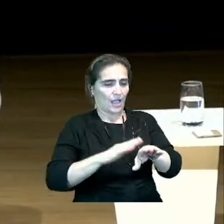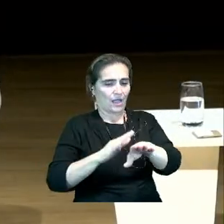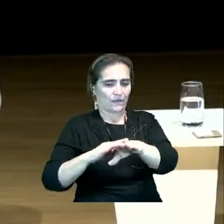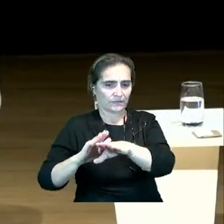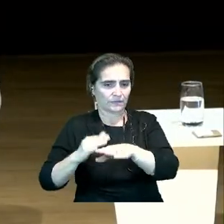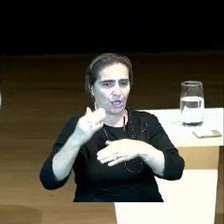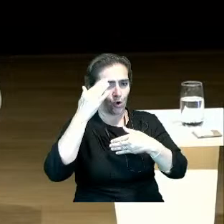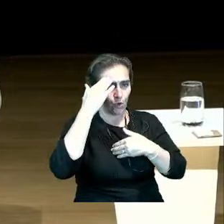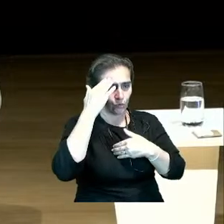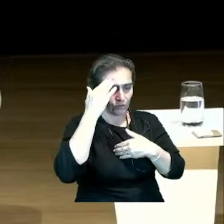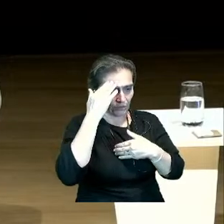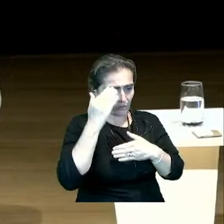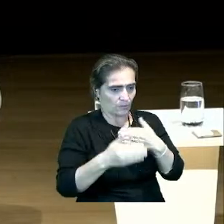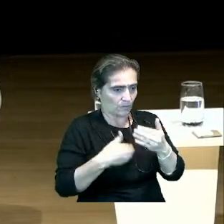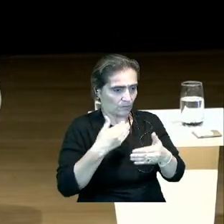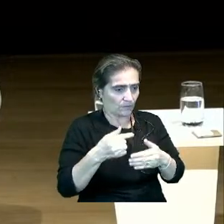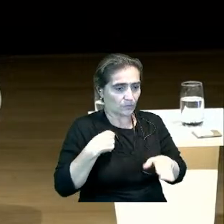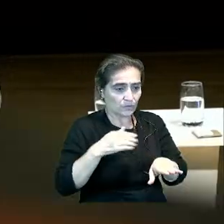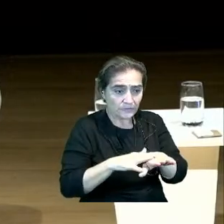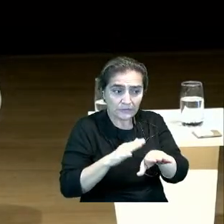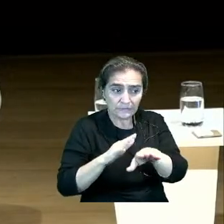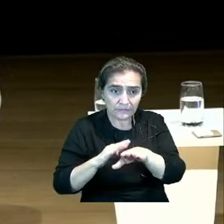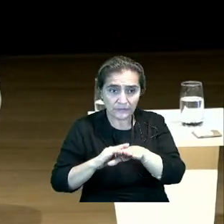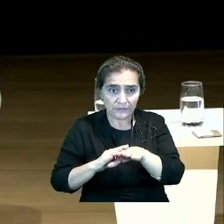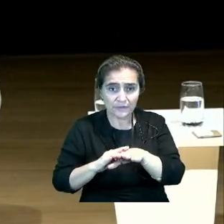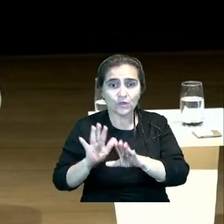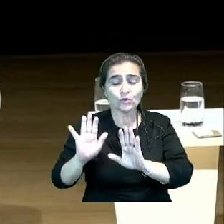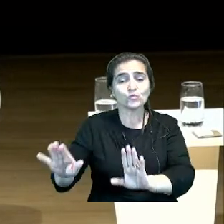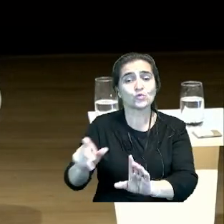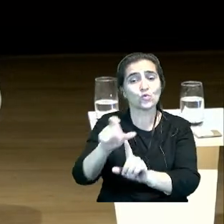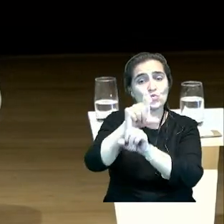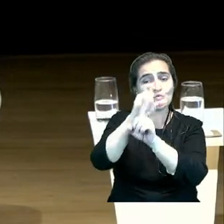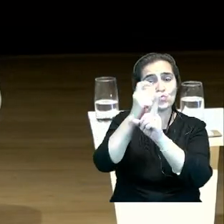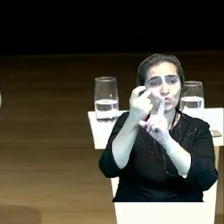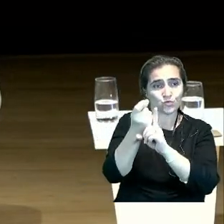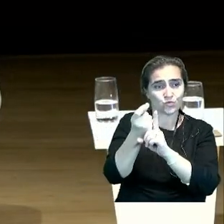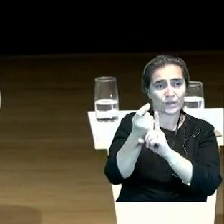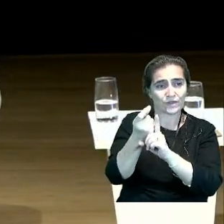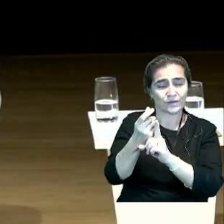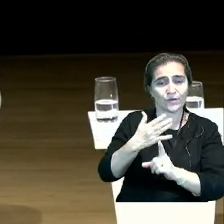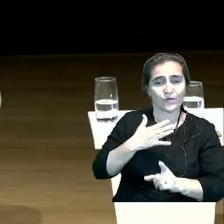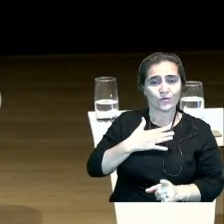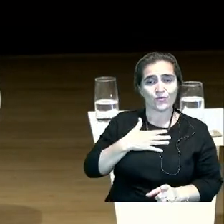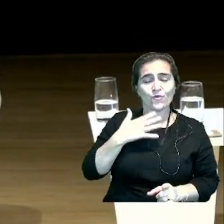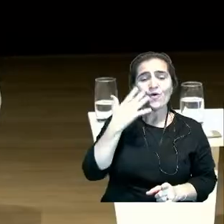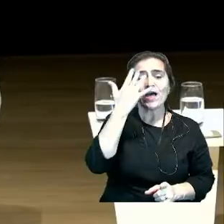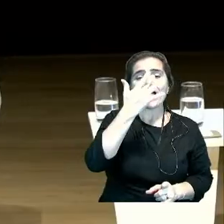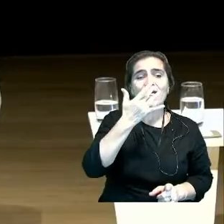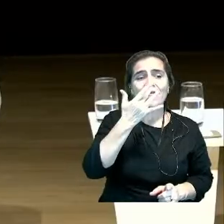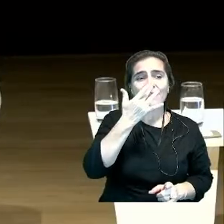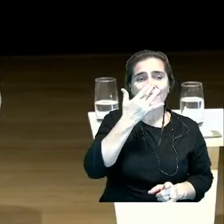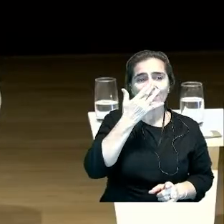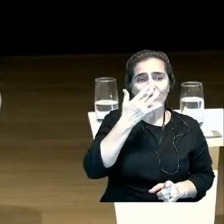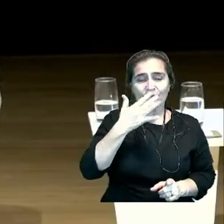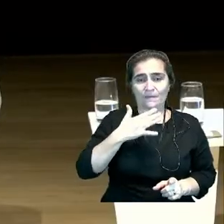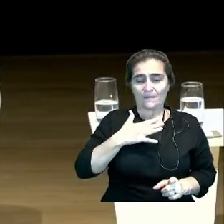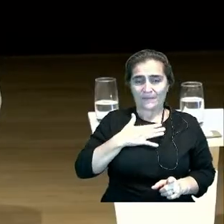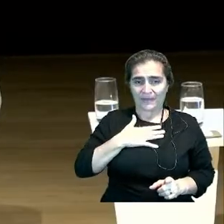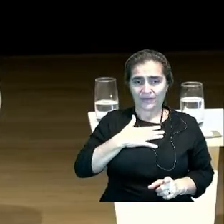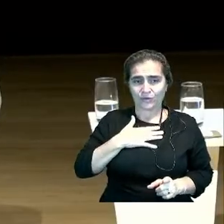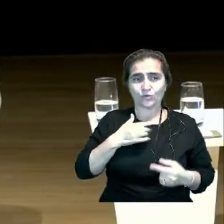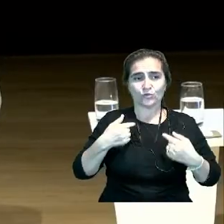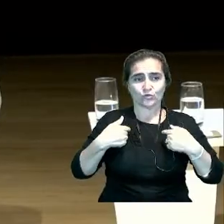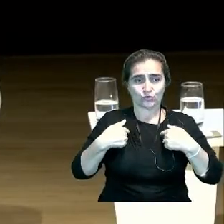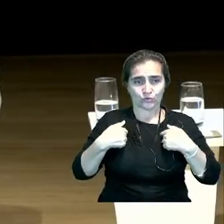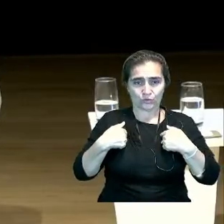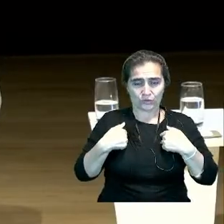would like this topic to be better understood, but I think we're building awareness. And the culture, the blackness of my